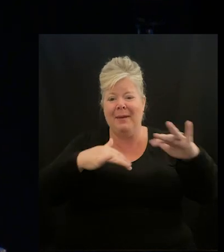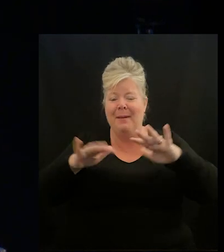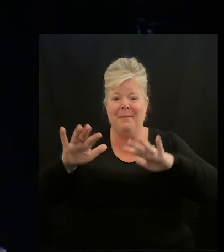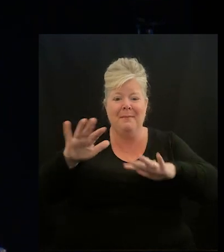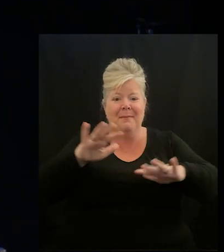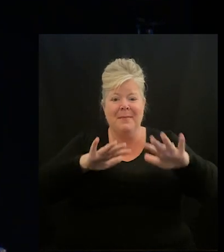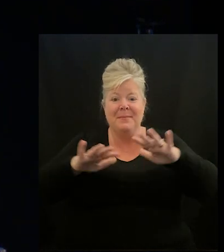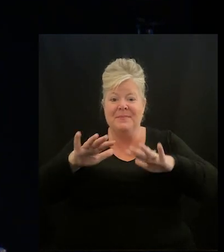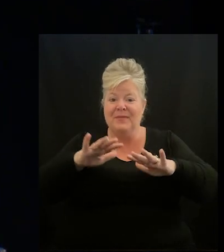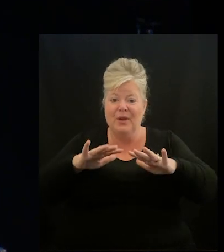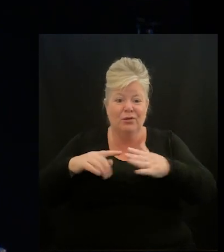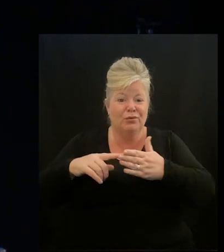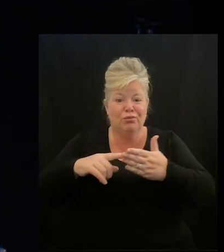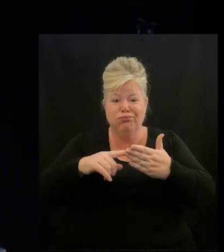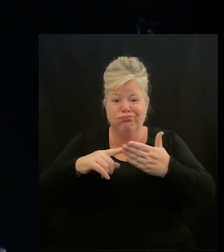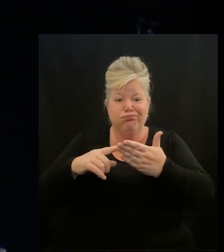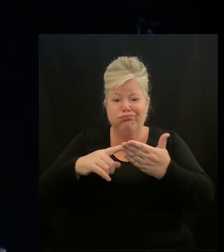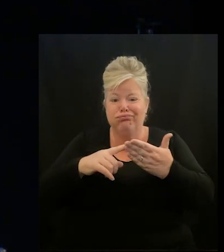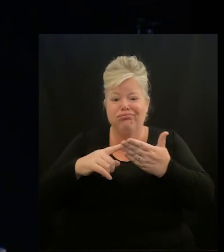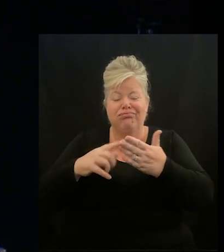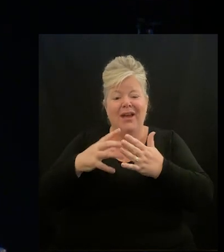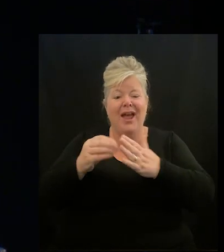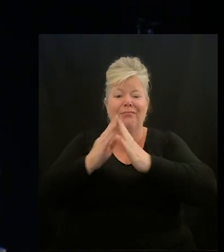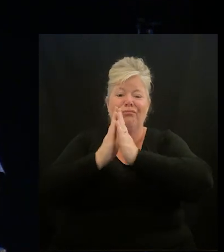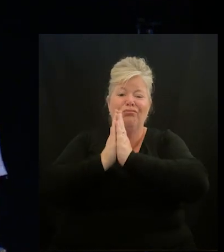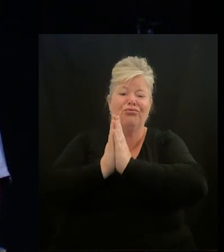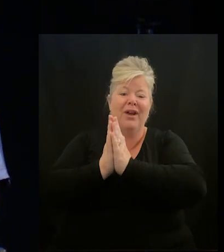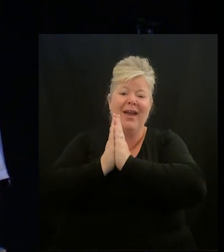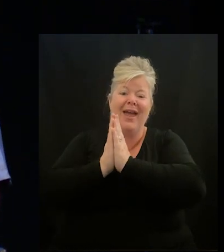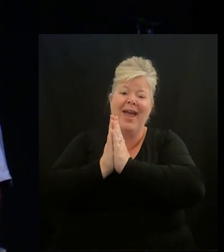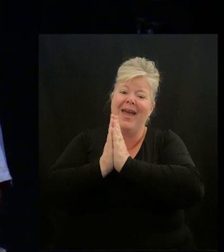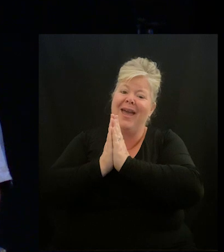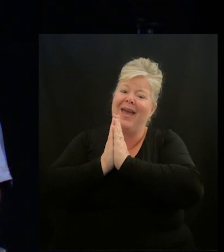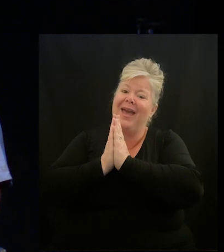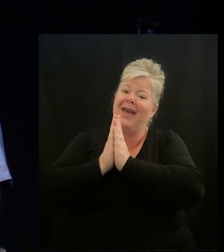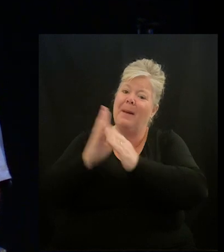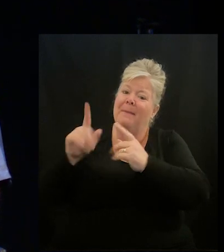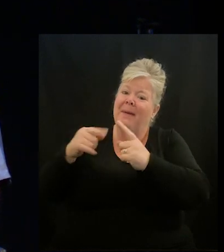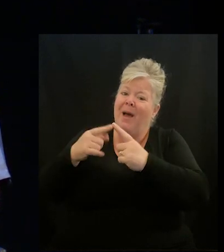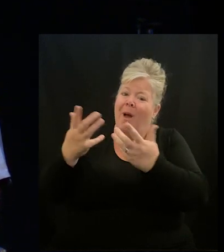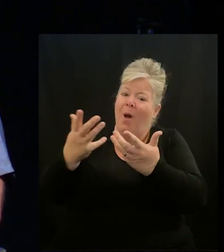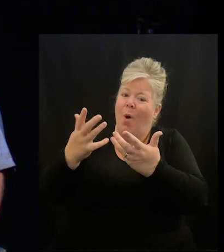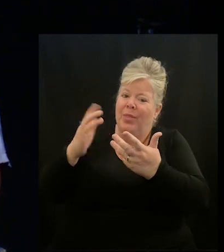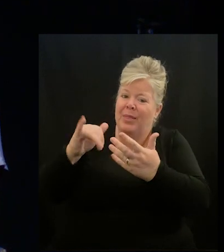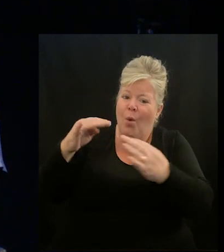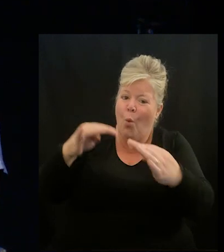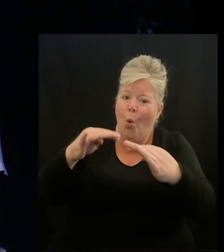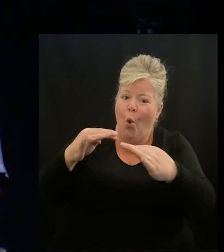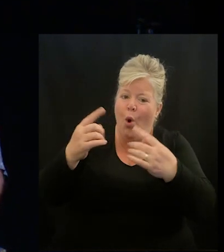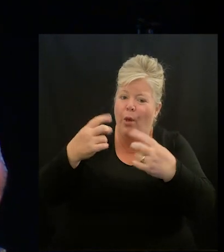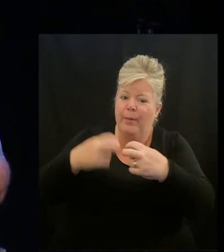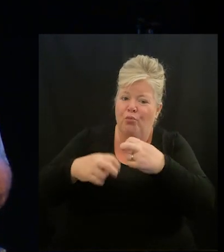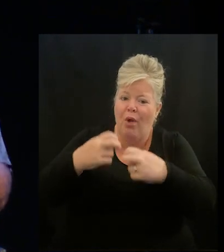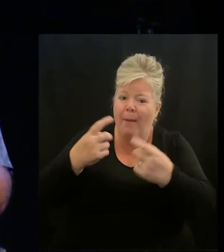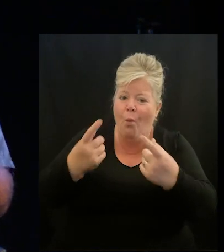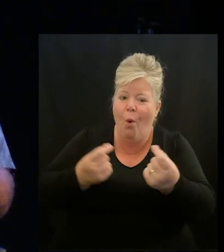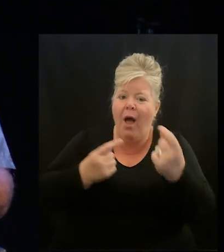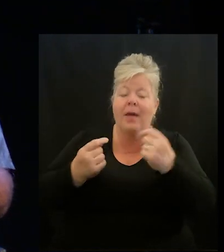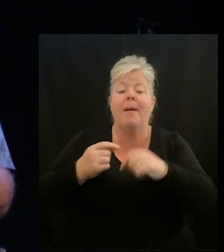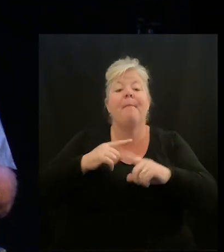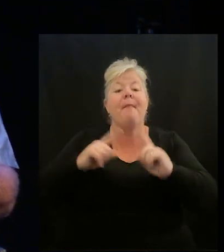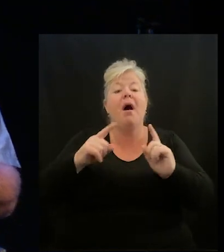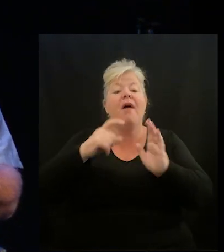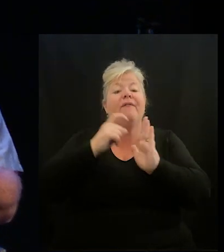inquire to the Lord and to seek the Lord about the problem. Now, we're not going to read this, but in verse 5